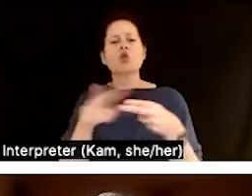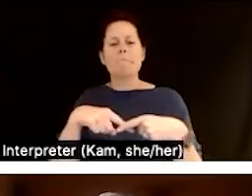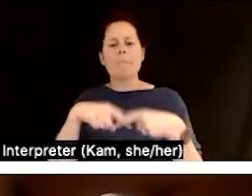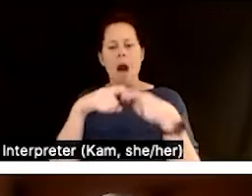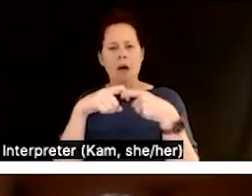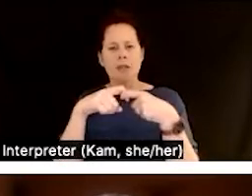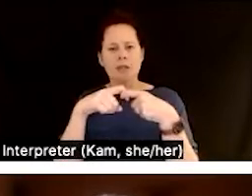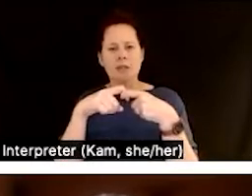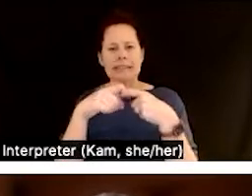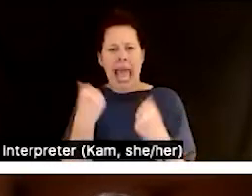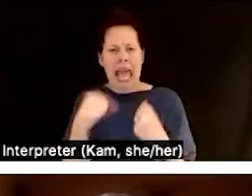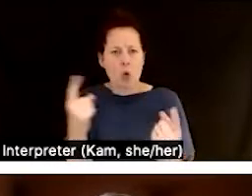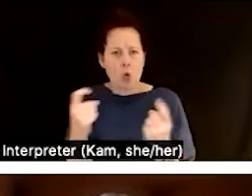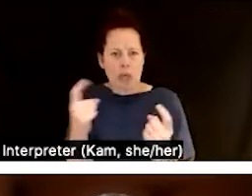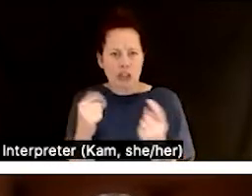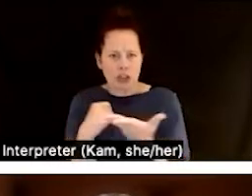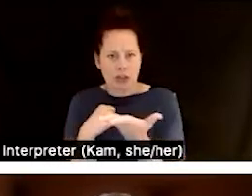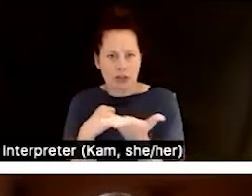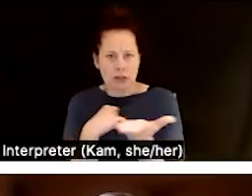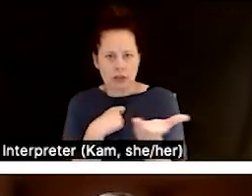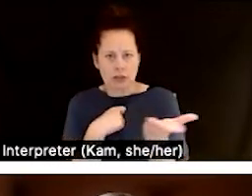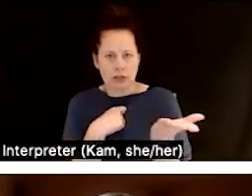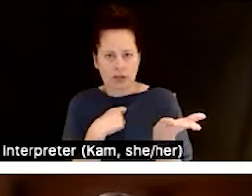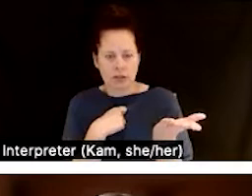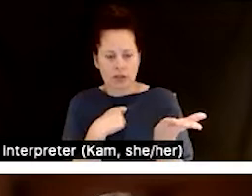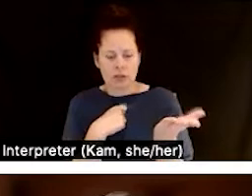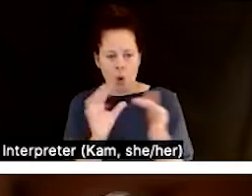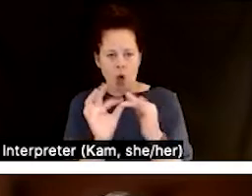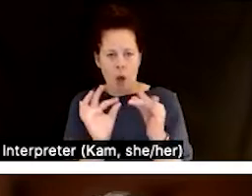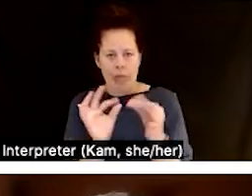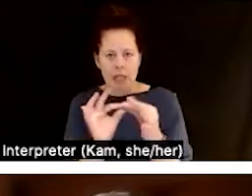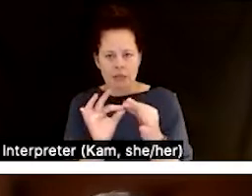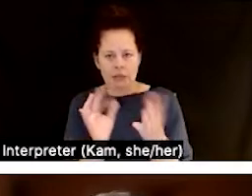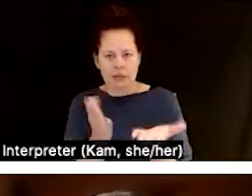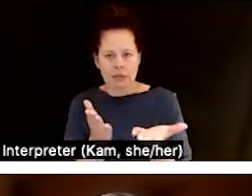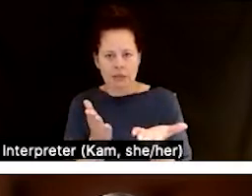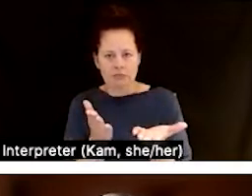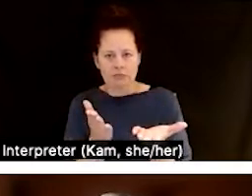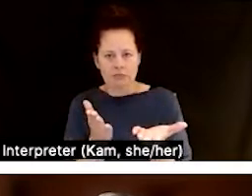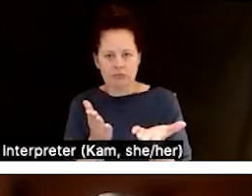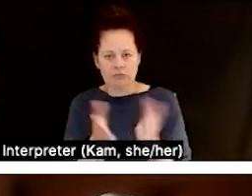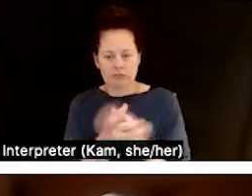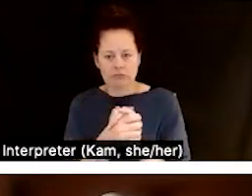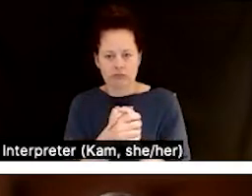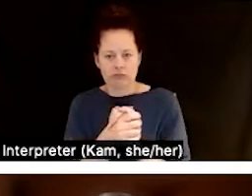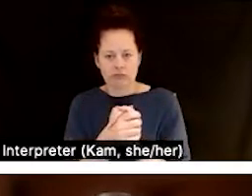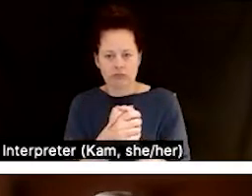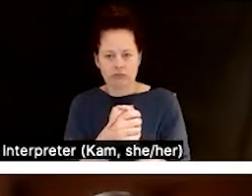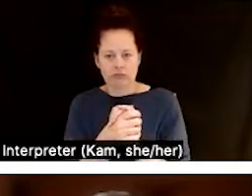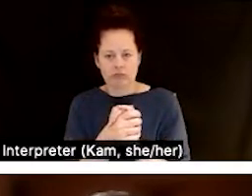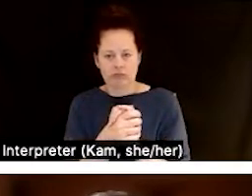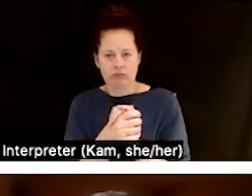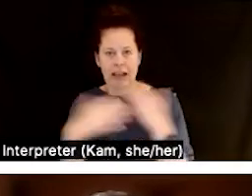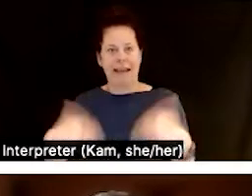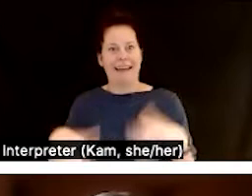are any questions or comments that you want to come off of mute and ask. There's a lot of